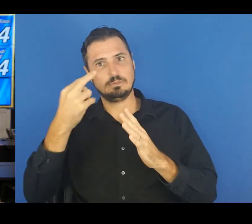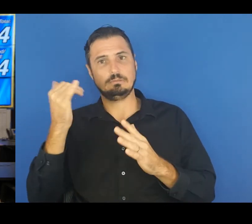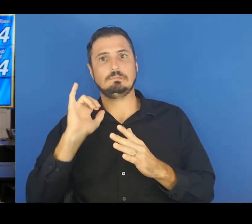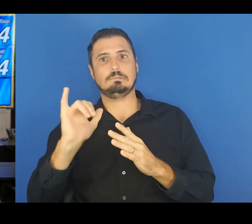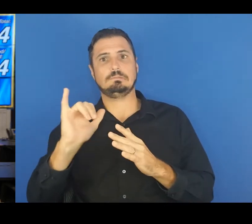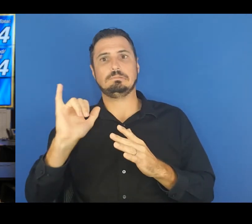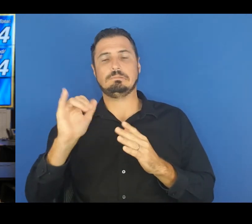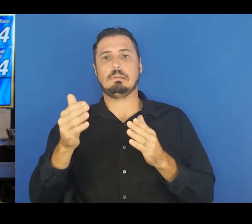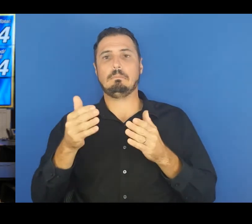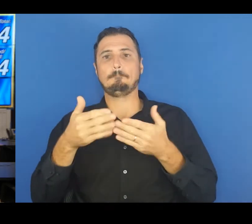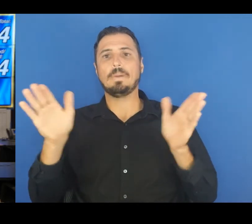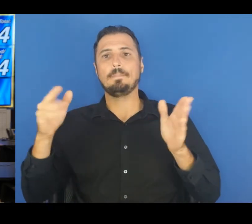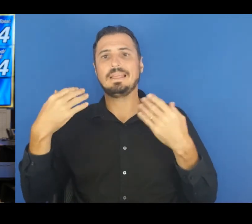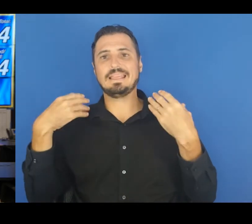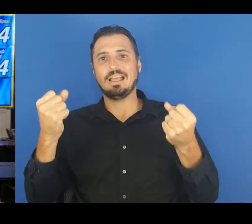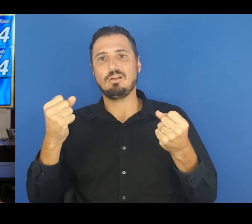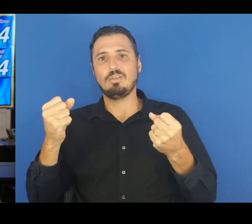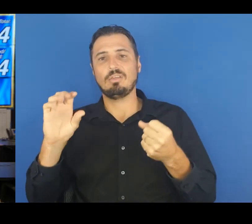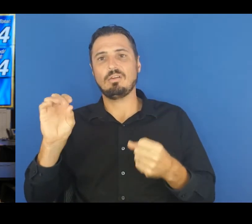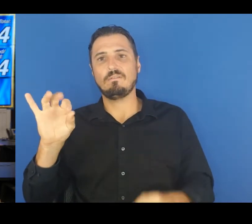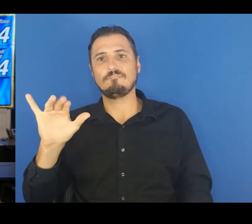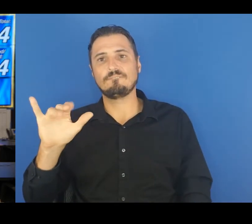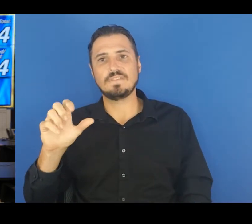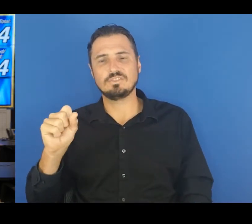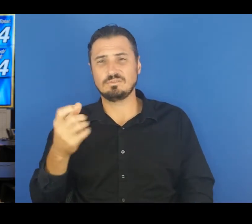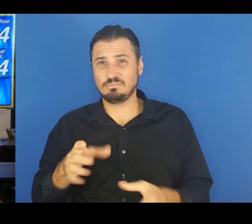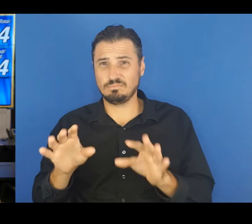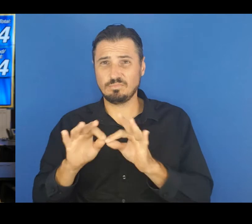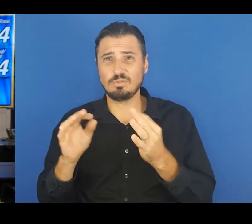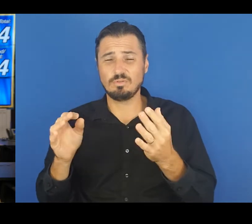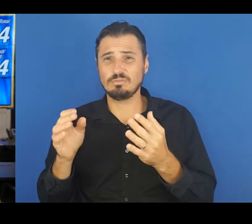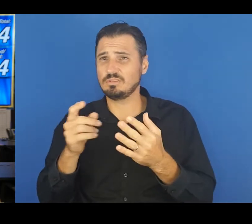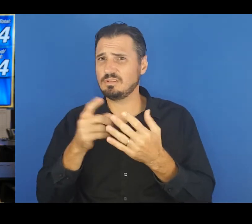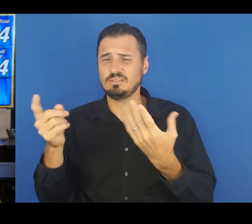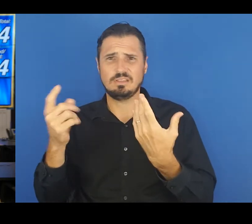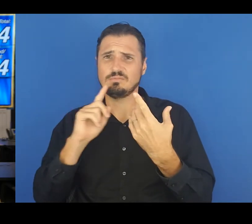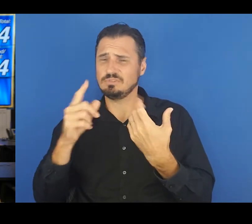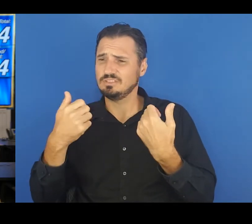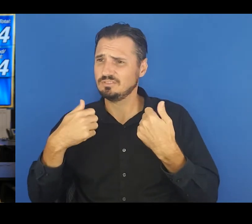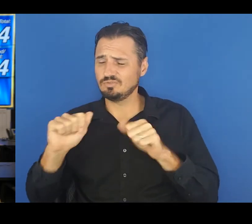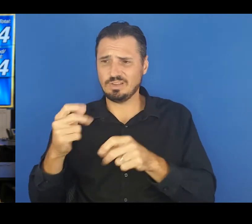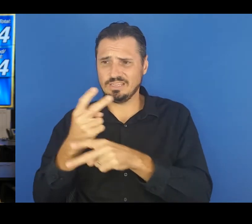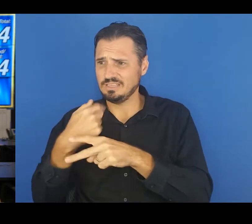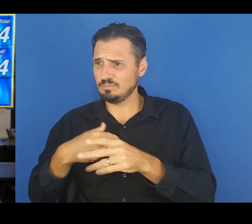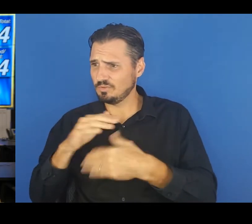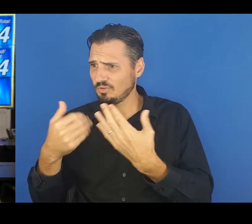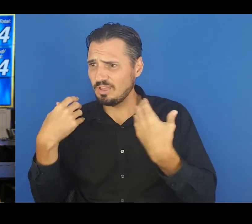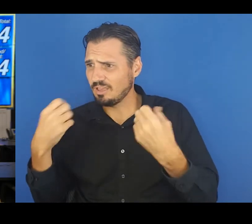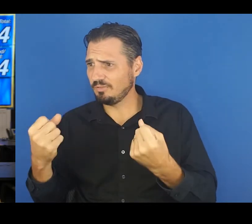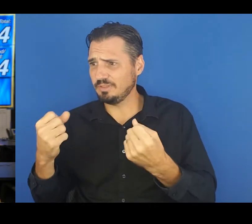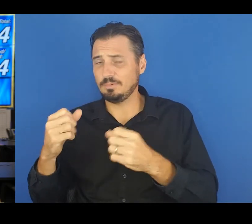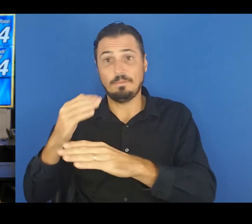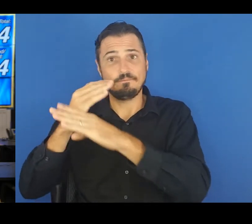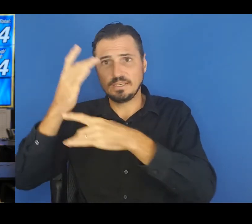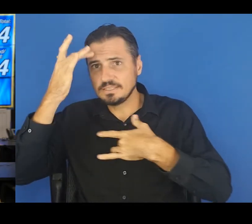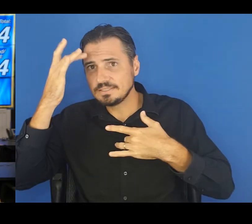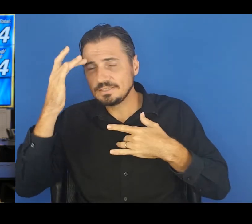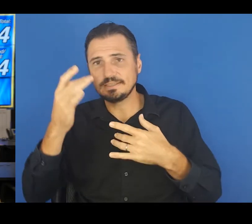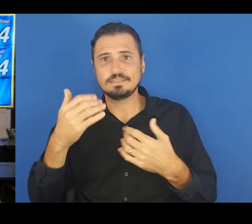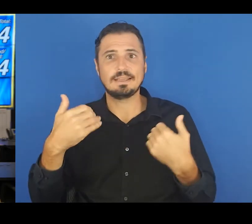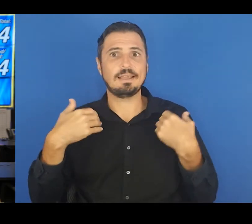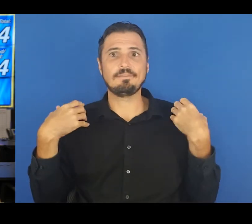health officials. Their mission of strengthening communities through disease prevention and healthy lifestyles